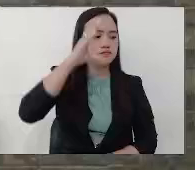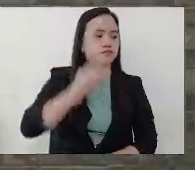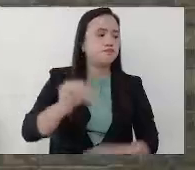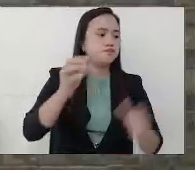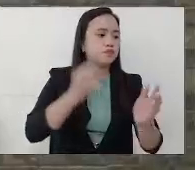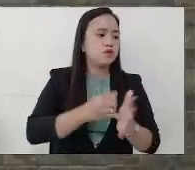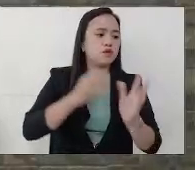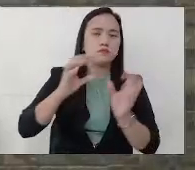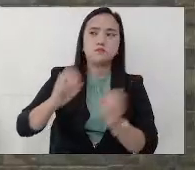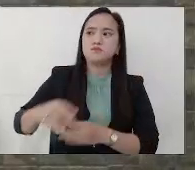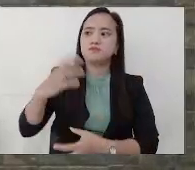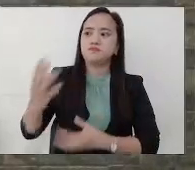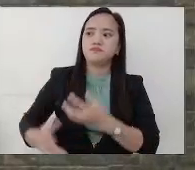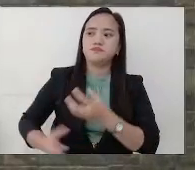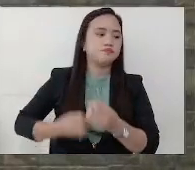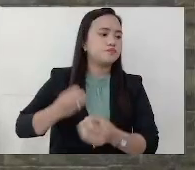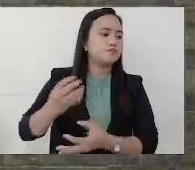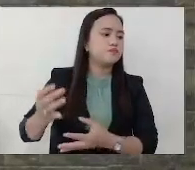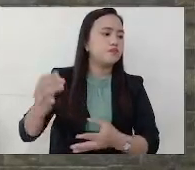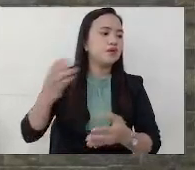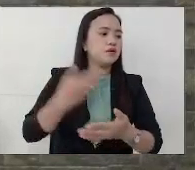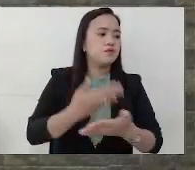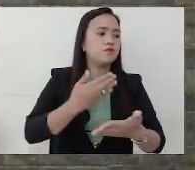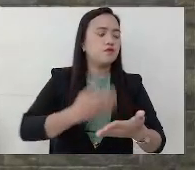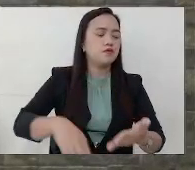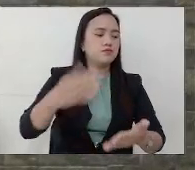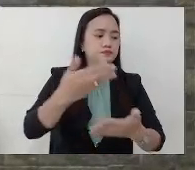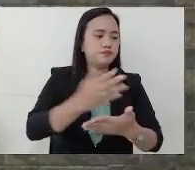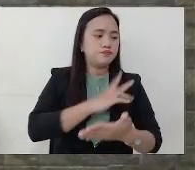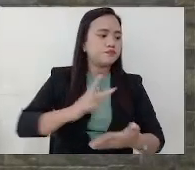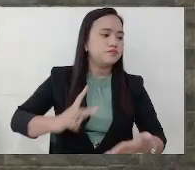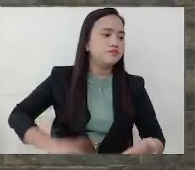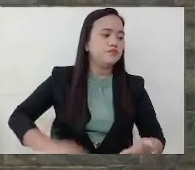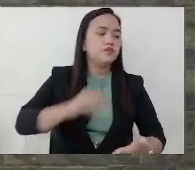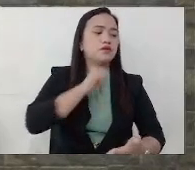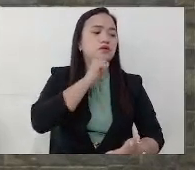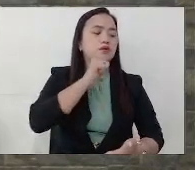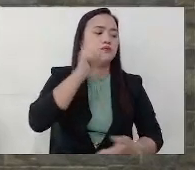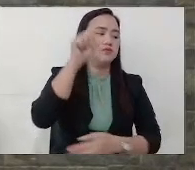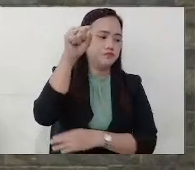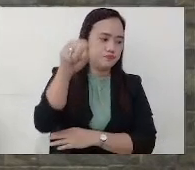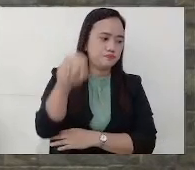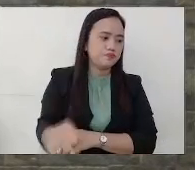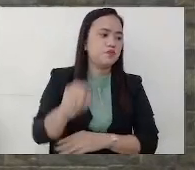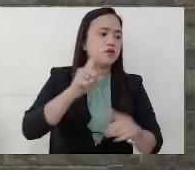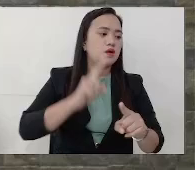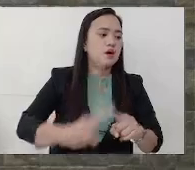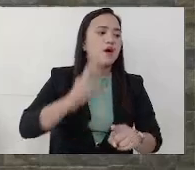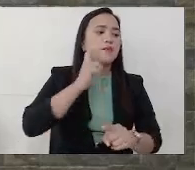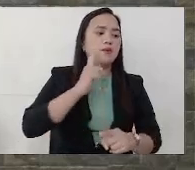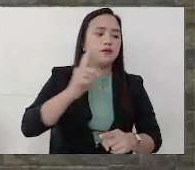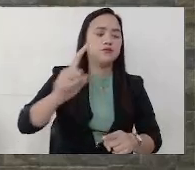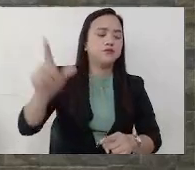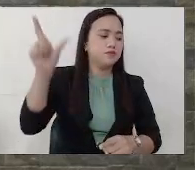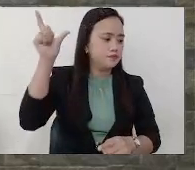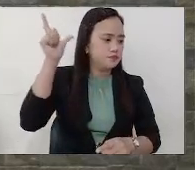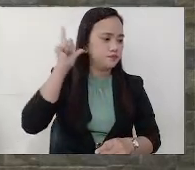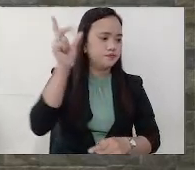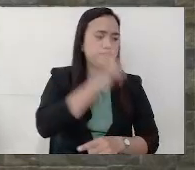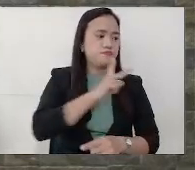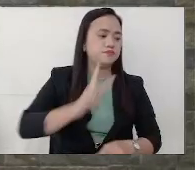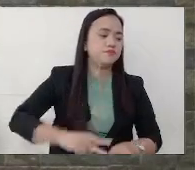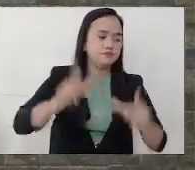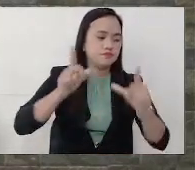boys were thrown into the fire, because before the king they would not bow. But they